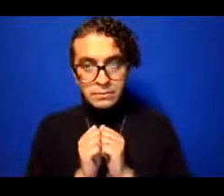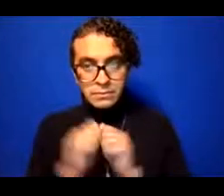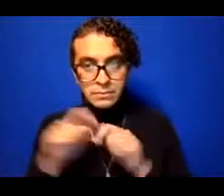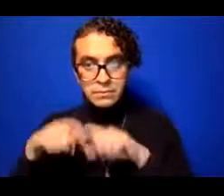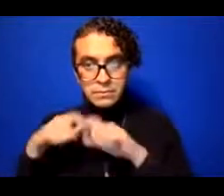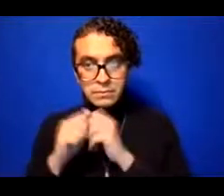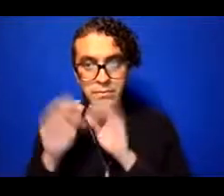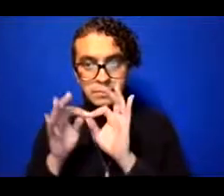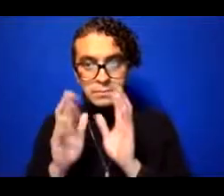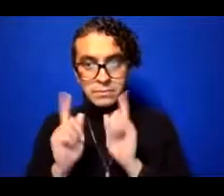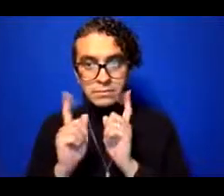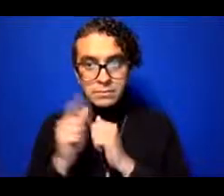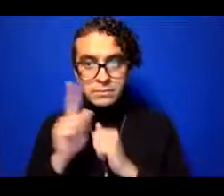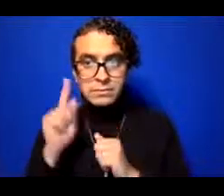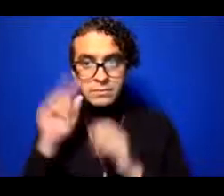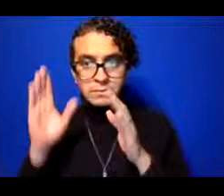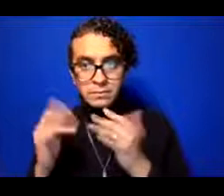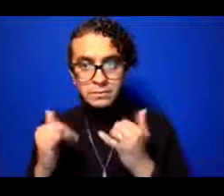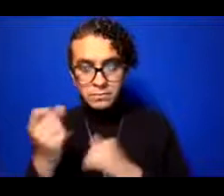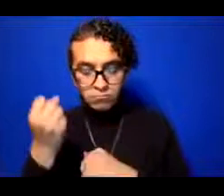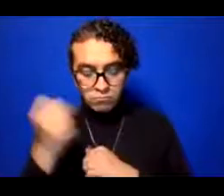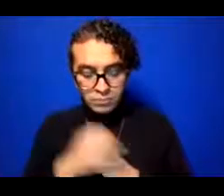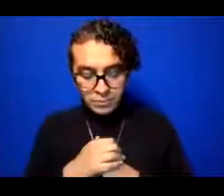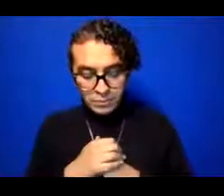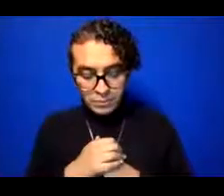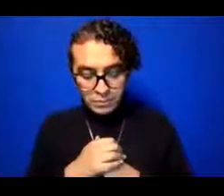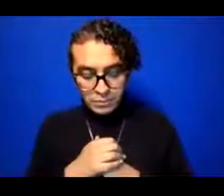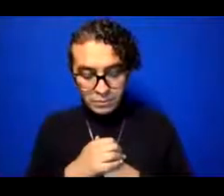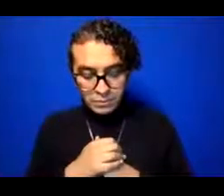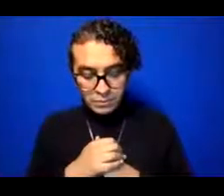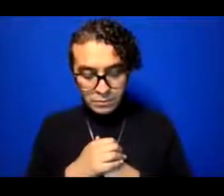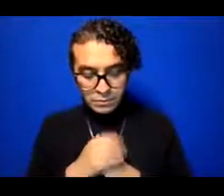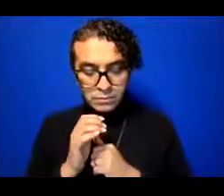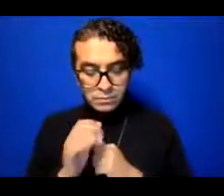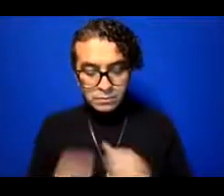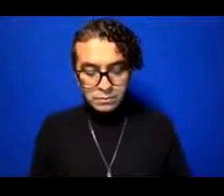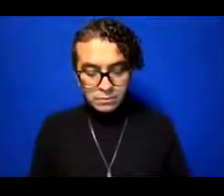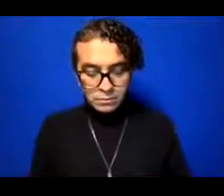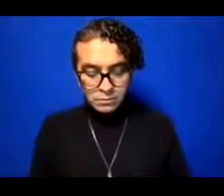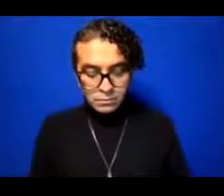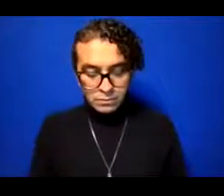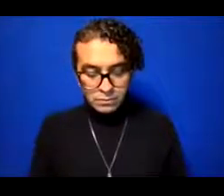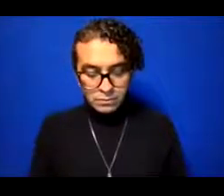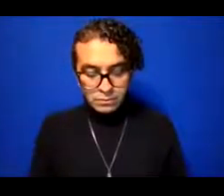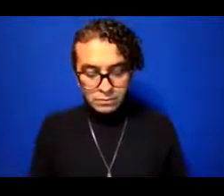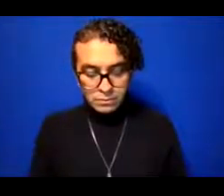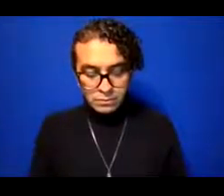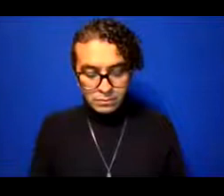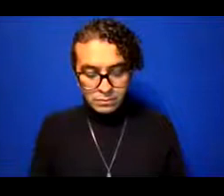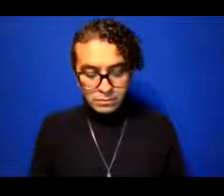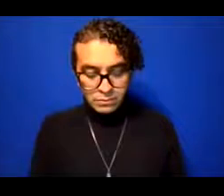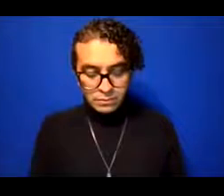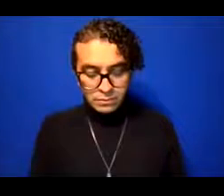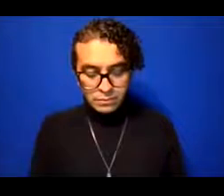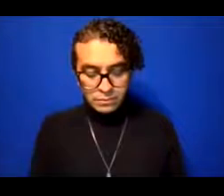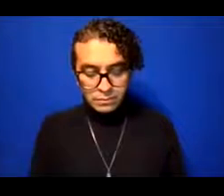about. In module 4, we're really trying to build a family, child, community-based ecosystem to help support